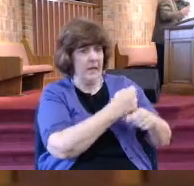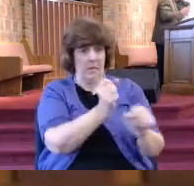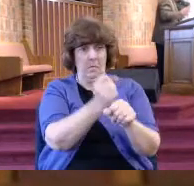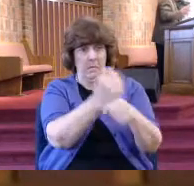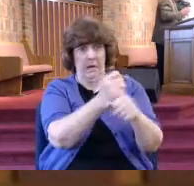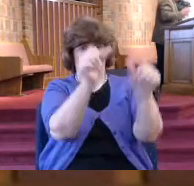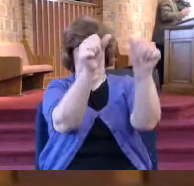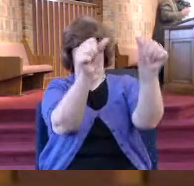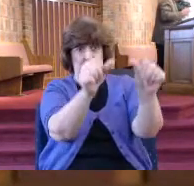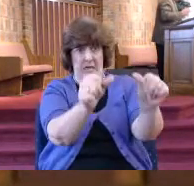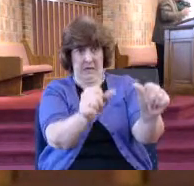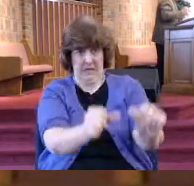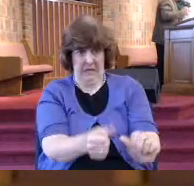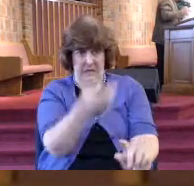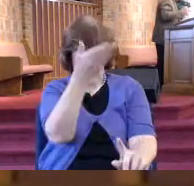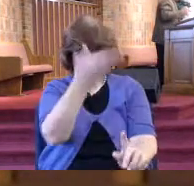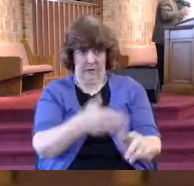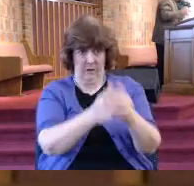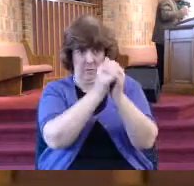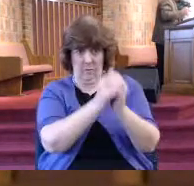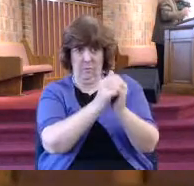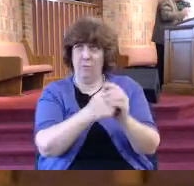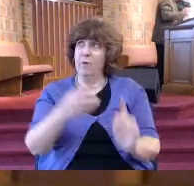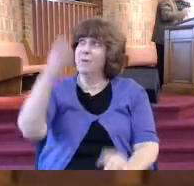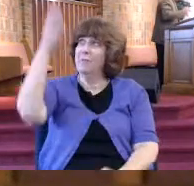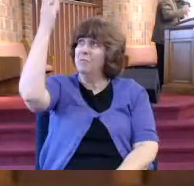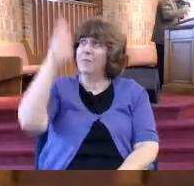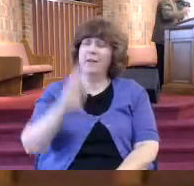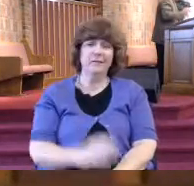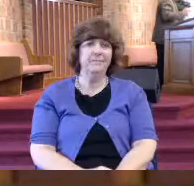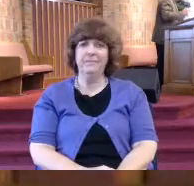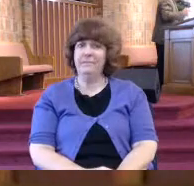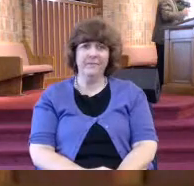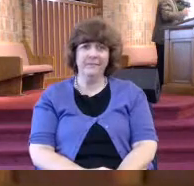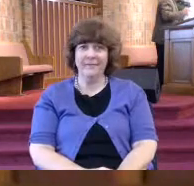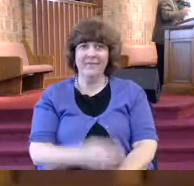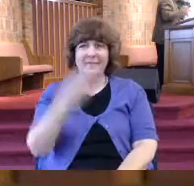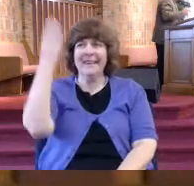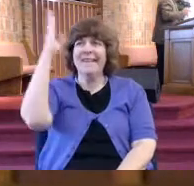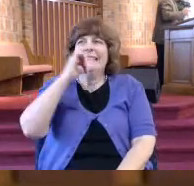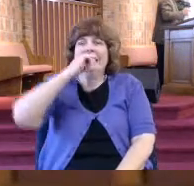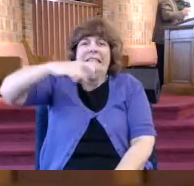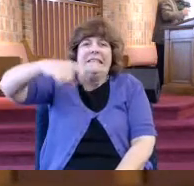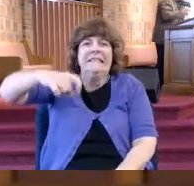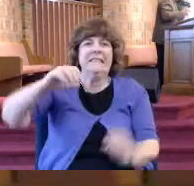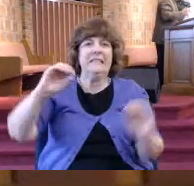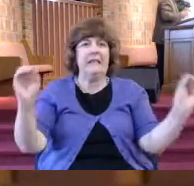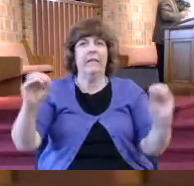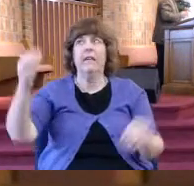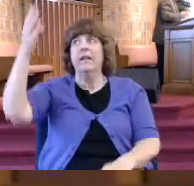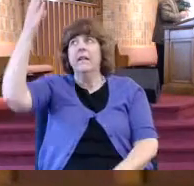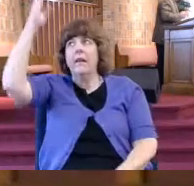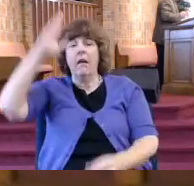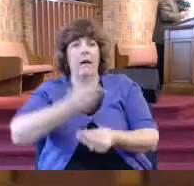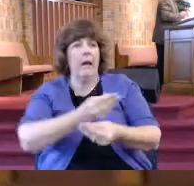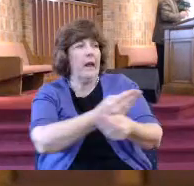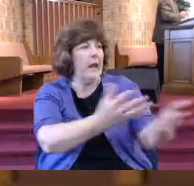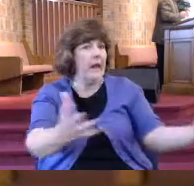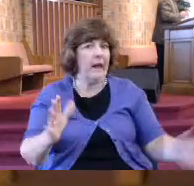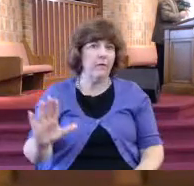though He needed anything, since He gives to all life, breath, and all